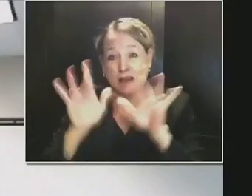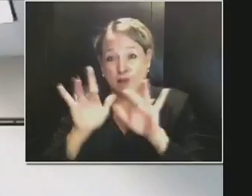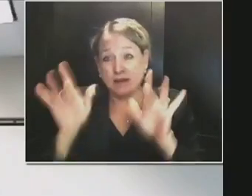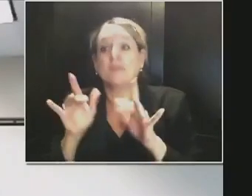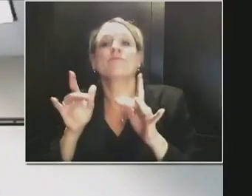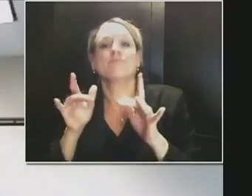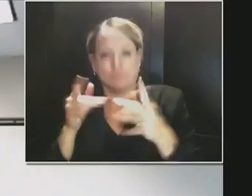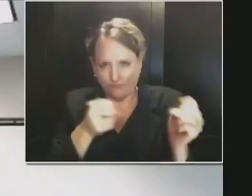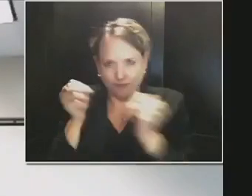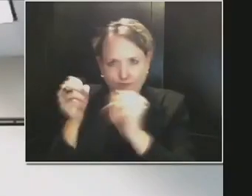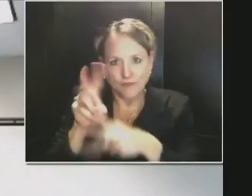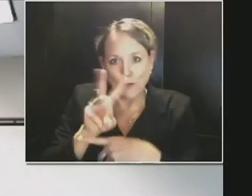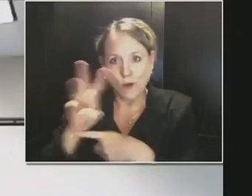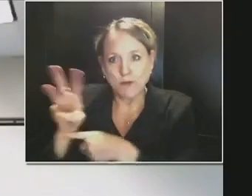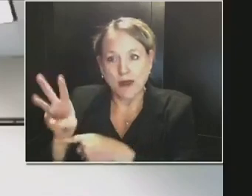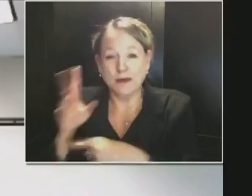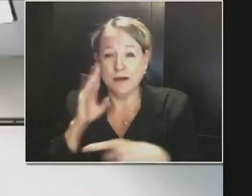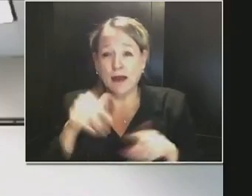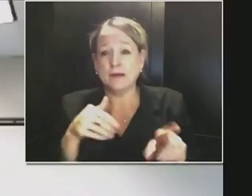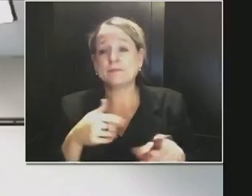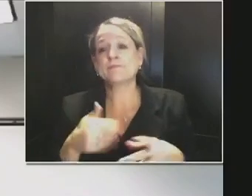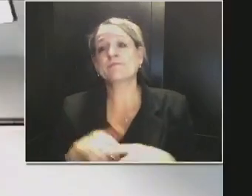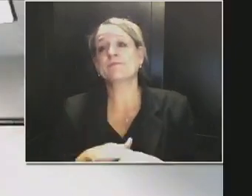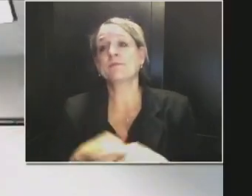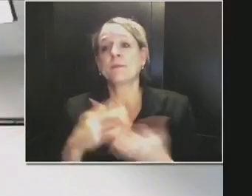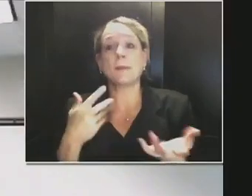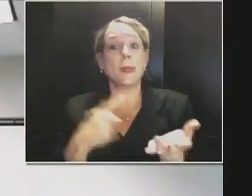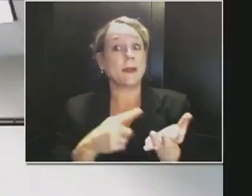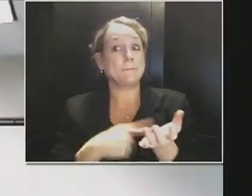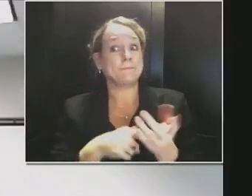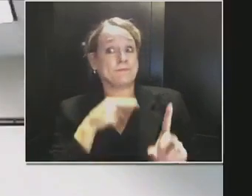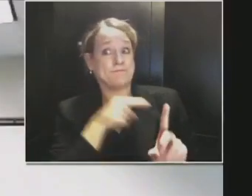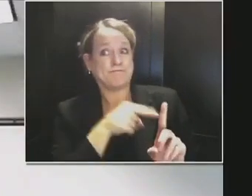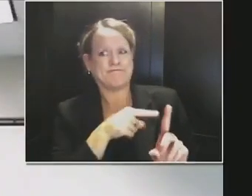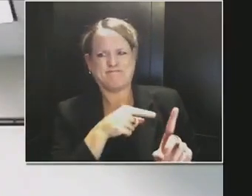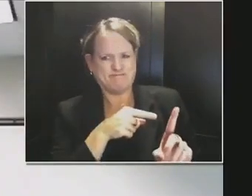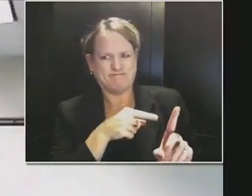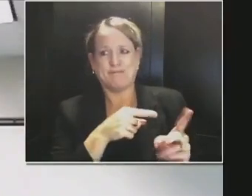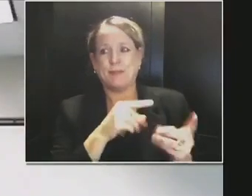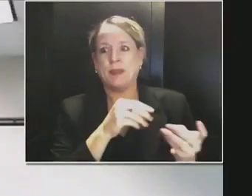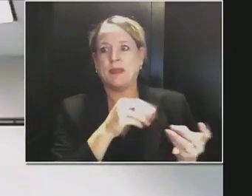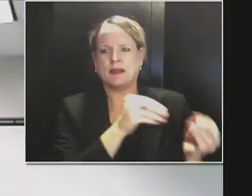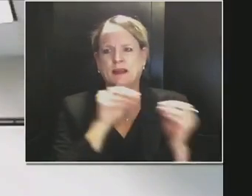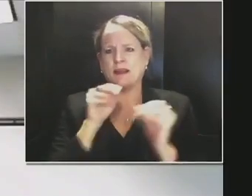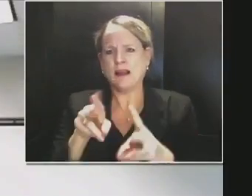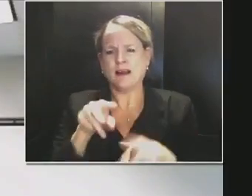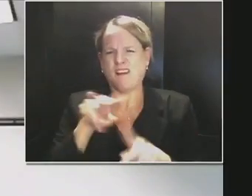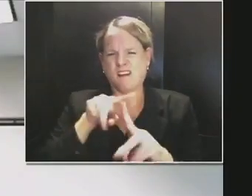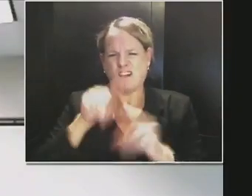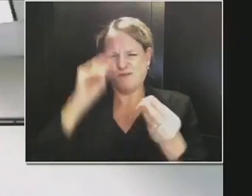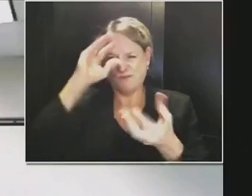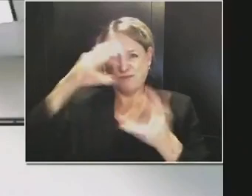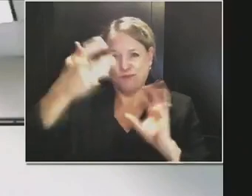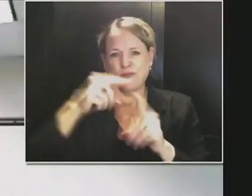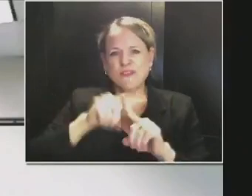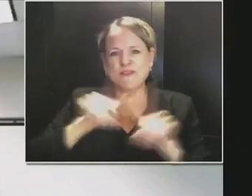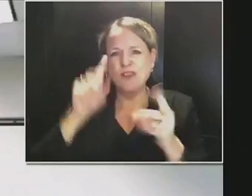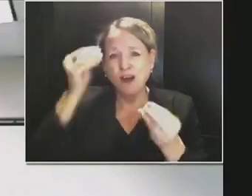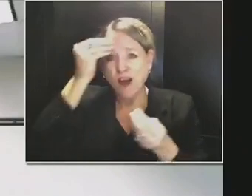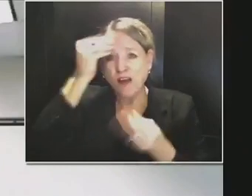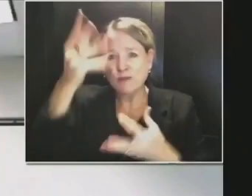might be reported by another entity. And because our disease investigators continue to